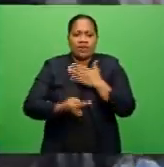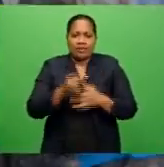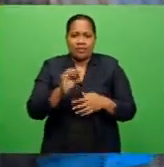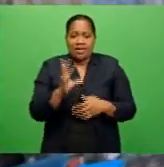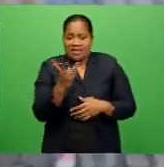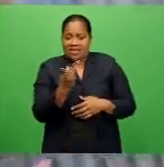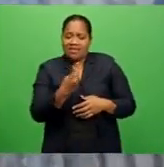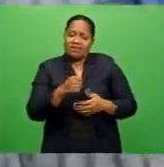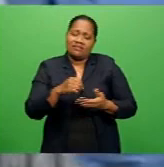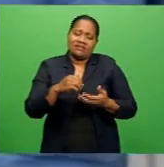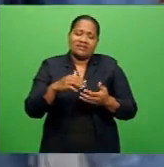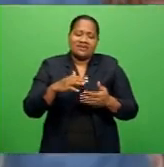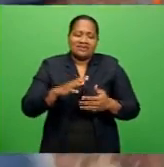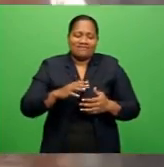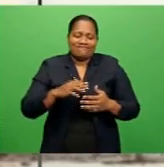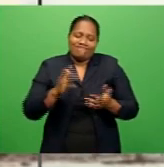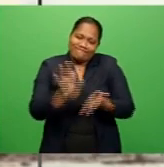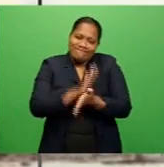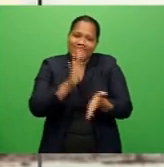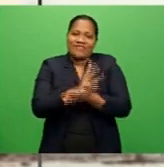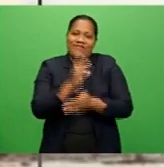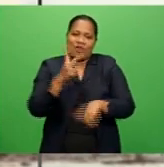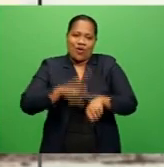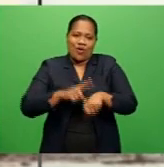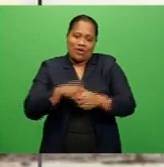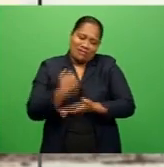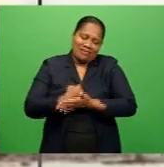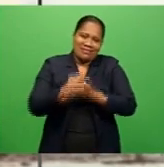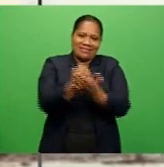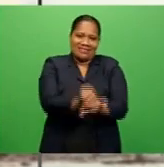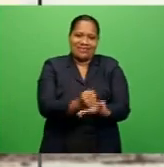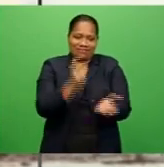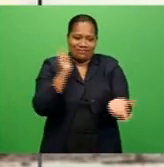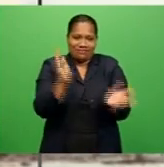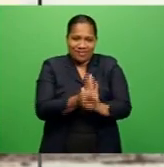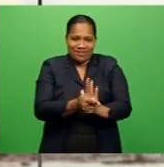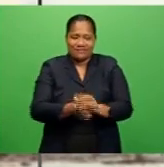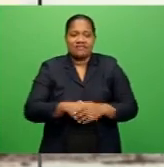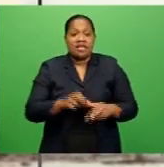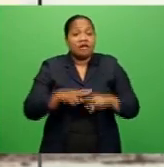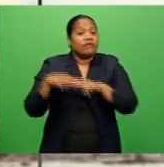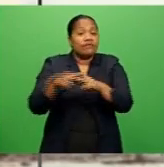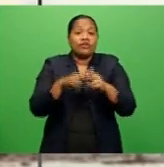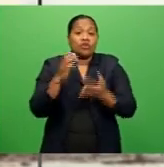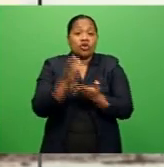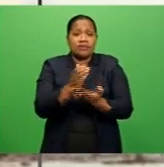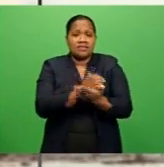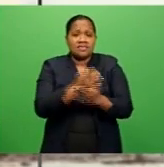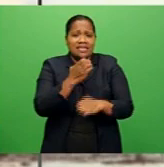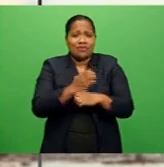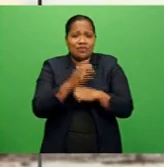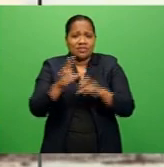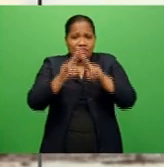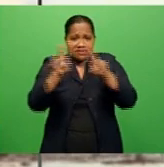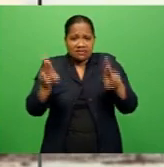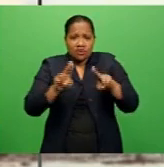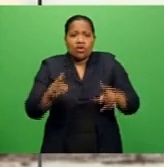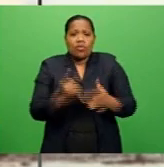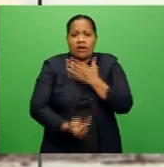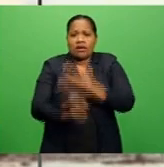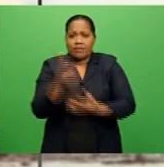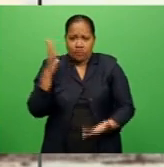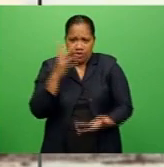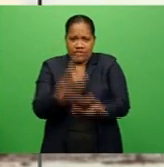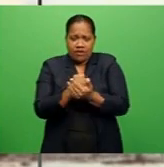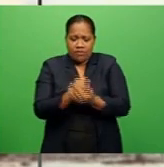timely assistance. The Fiji Commerce and Employers Federation confirms a good number of small,